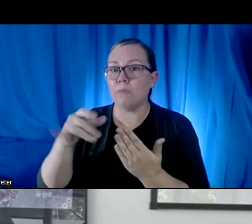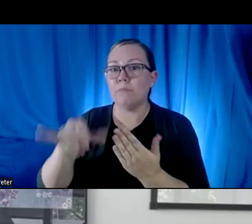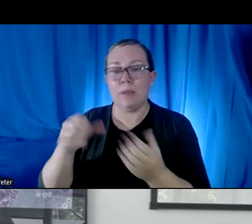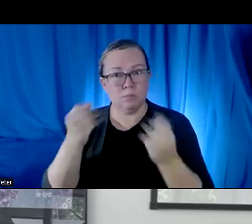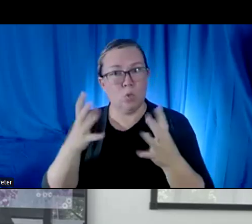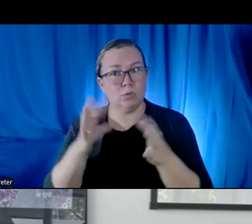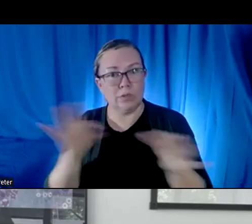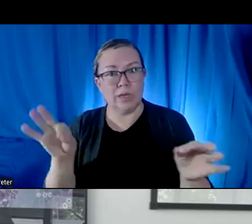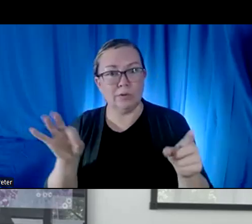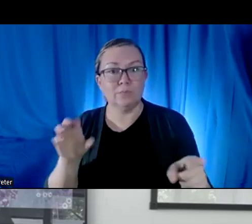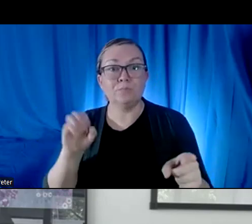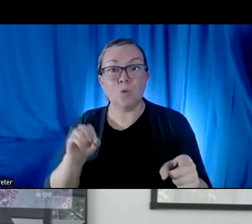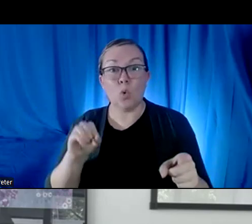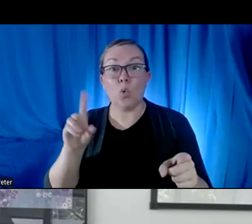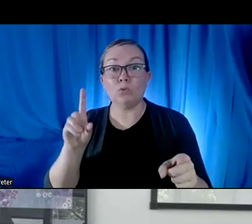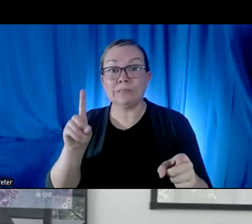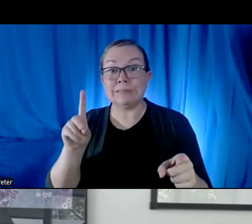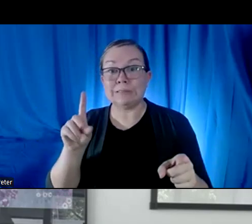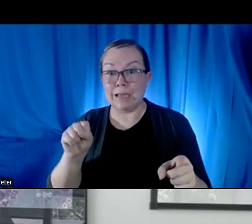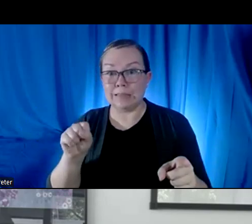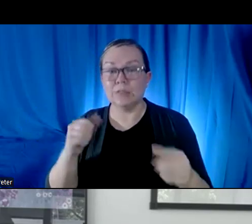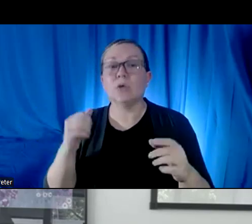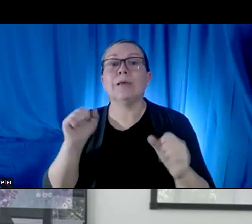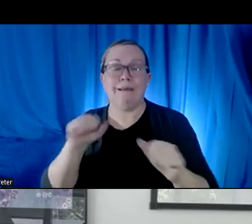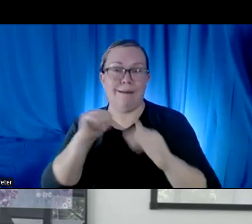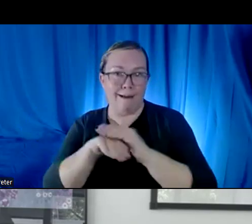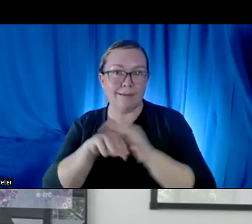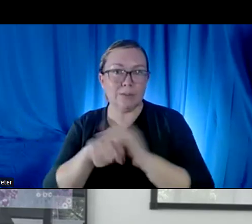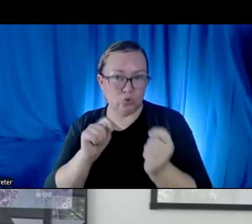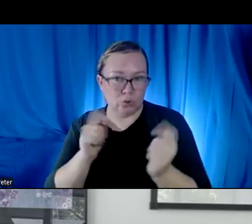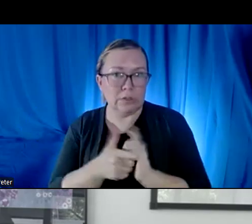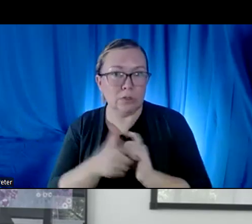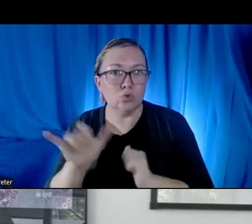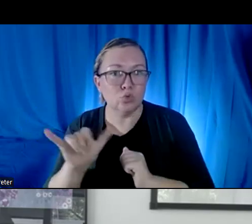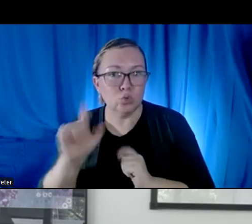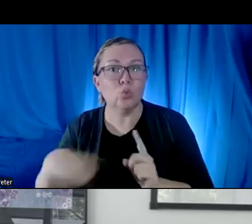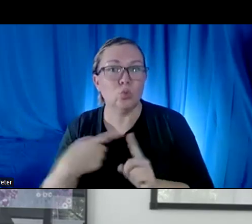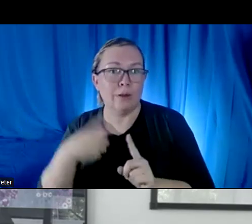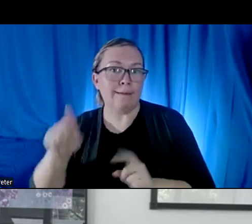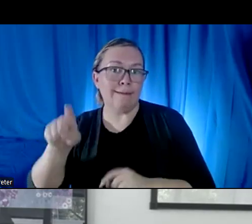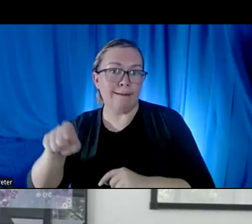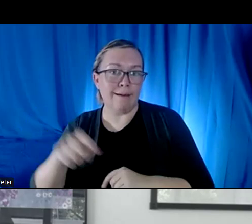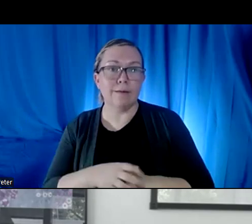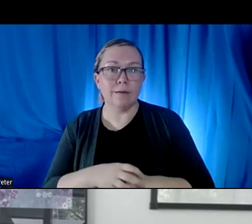And through the Office of Developmental Disabilities, we can access translation as well when needed.